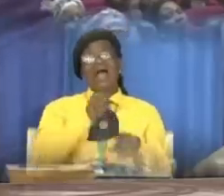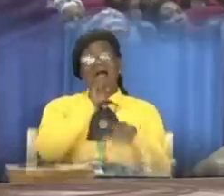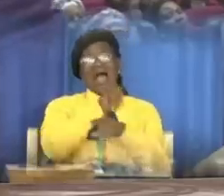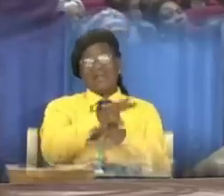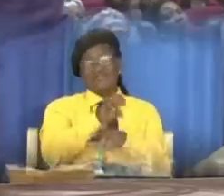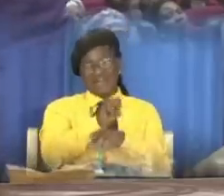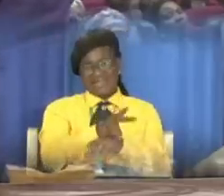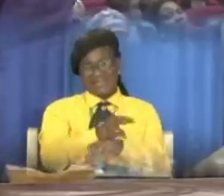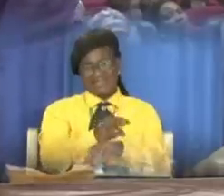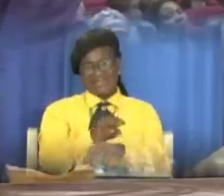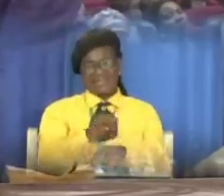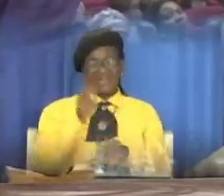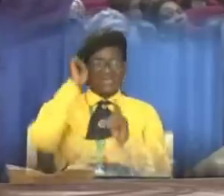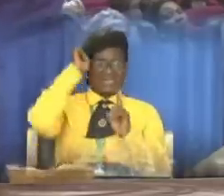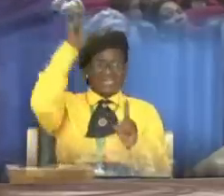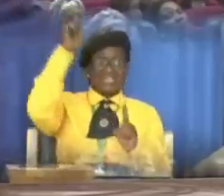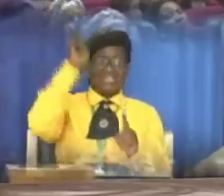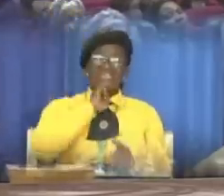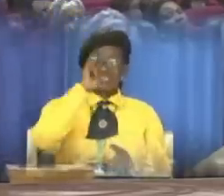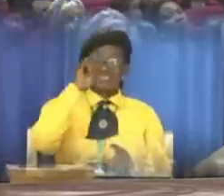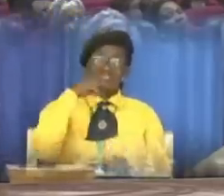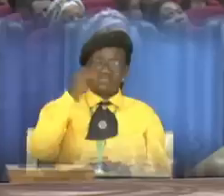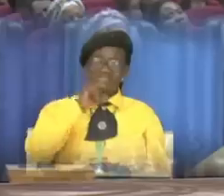He's saying,